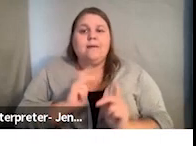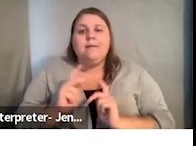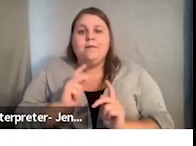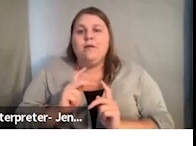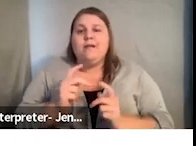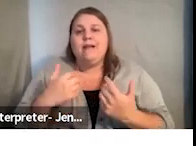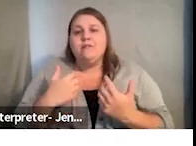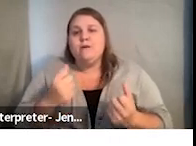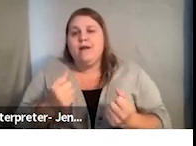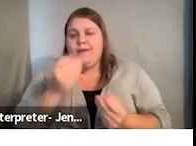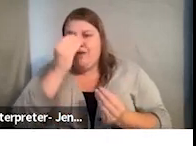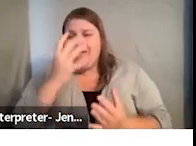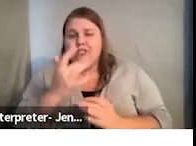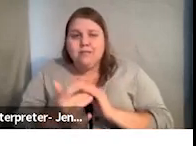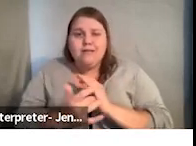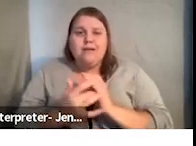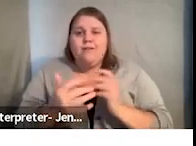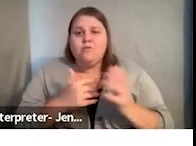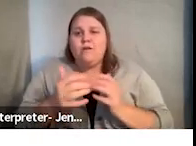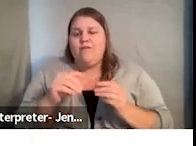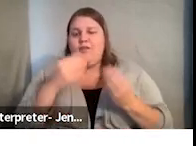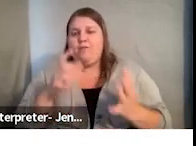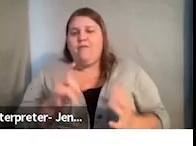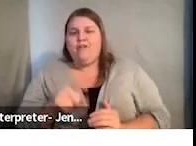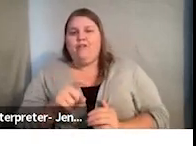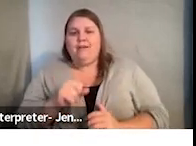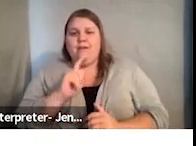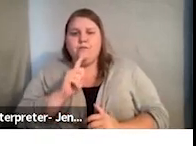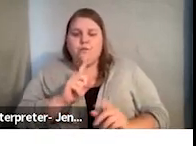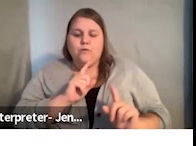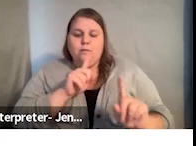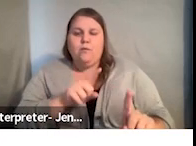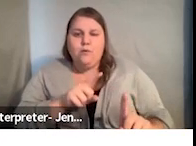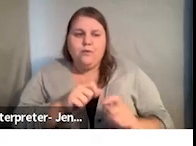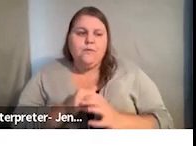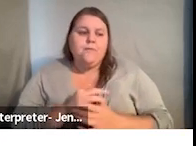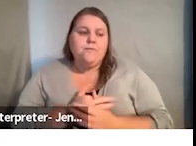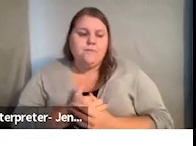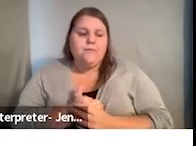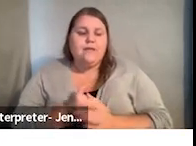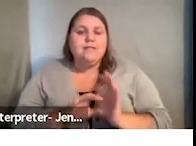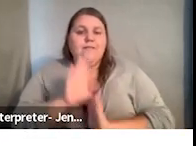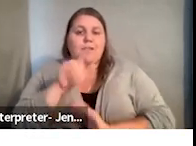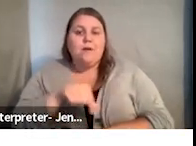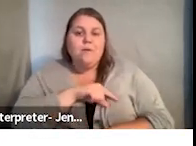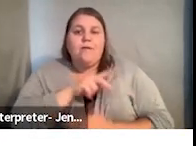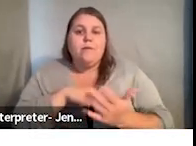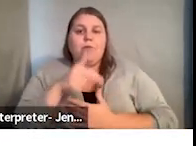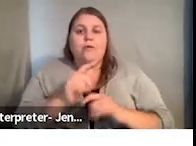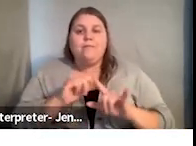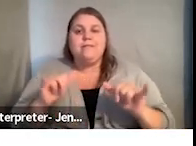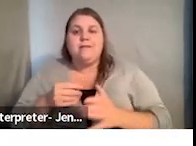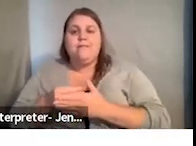health information technology, whatever the provider would need to kind of be able to report out and develop a quality program. And then we're also